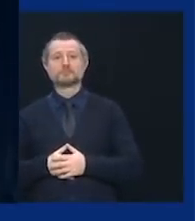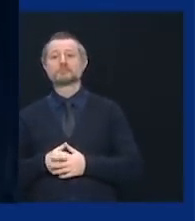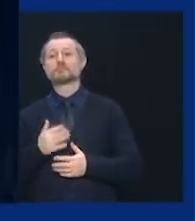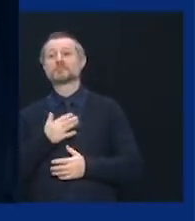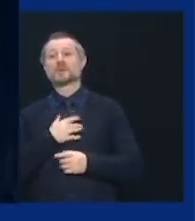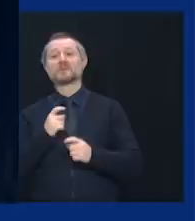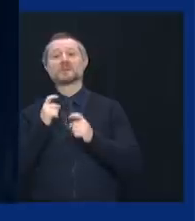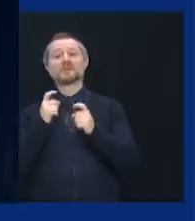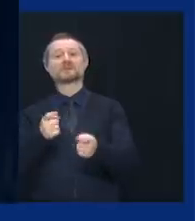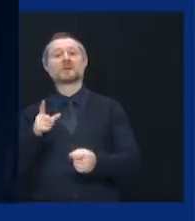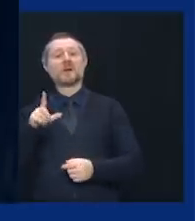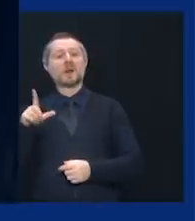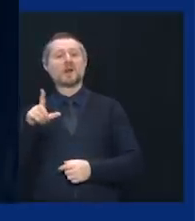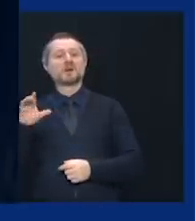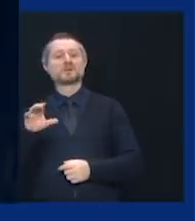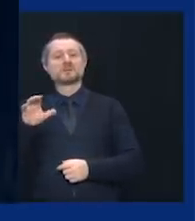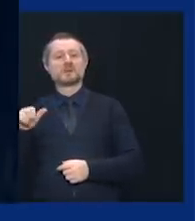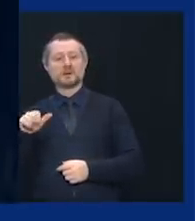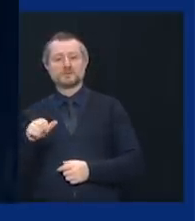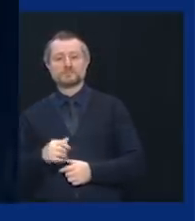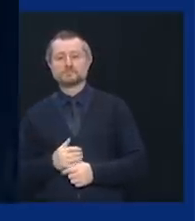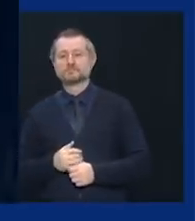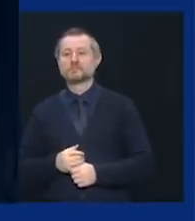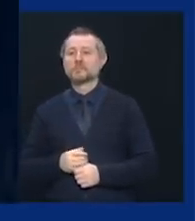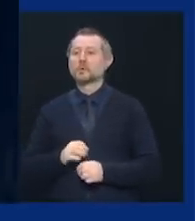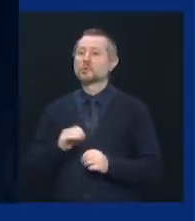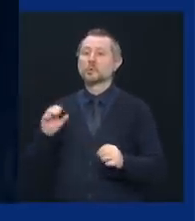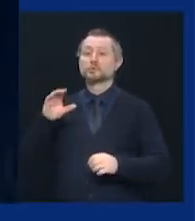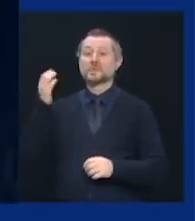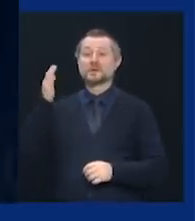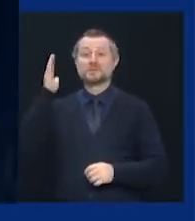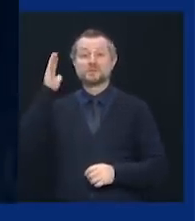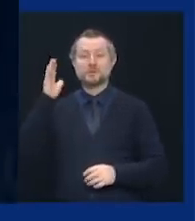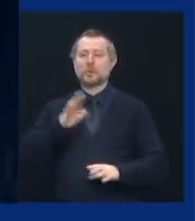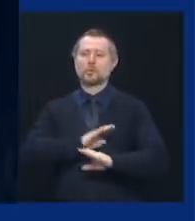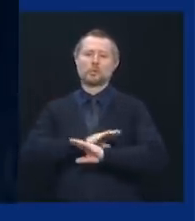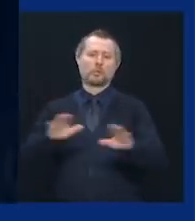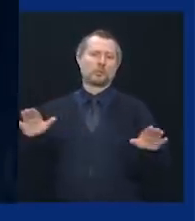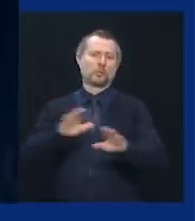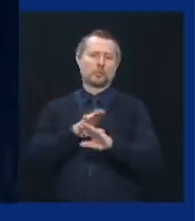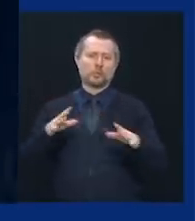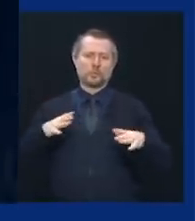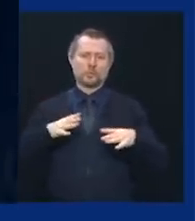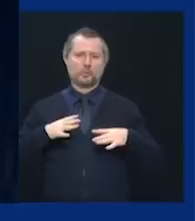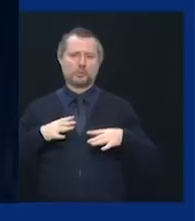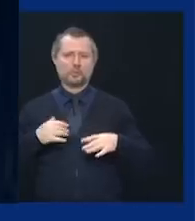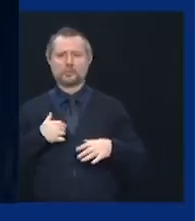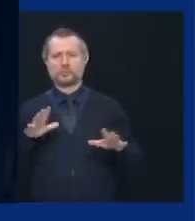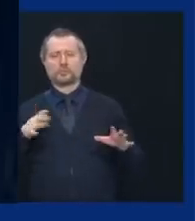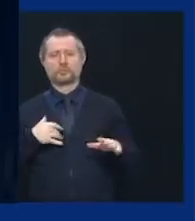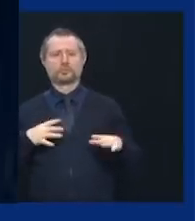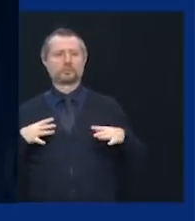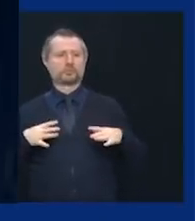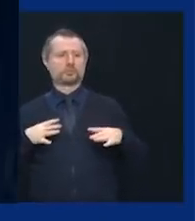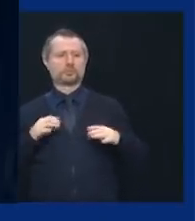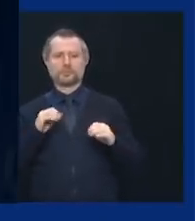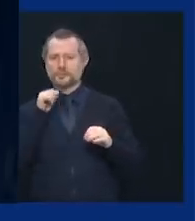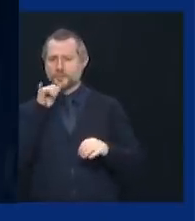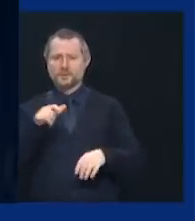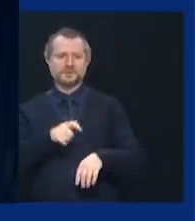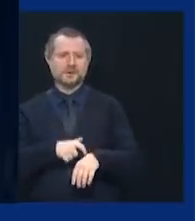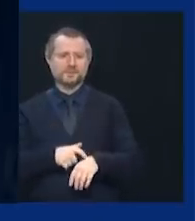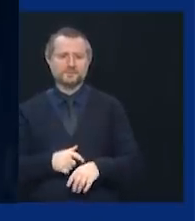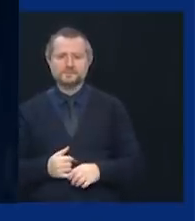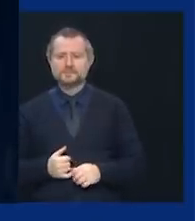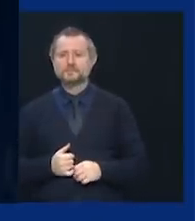LCA is no Christmas briefing. We are not going to do a briefing on Christmas. So you